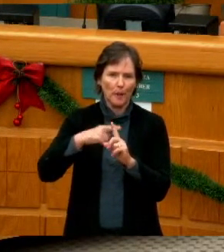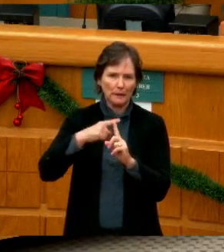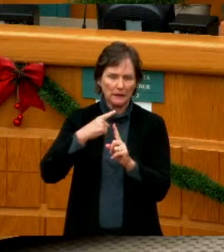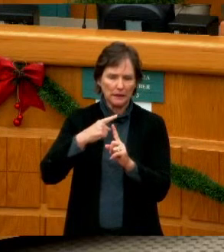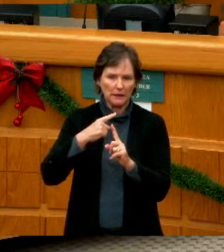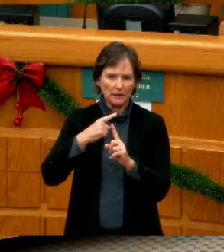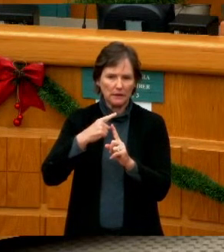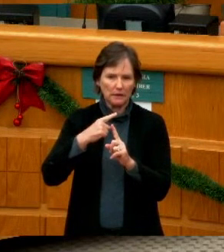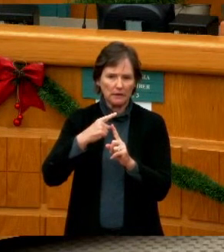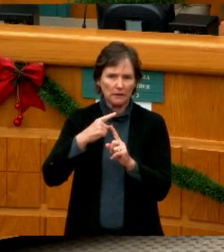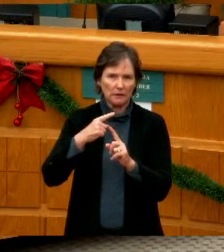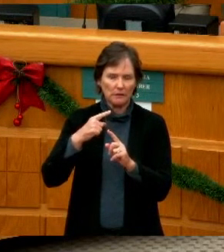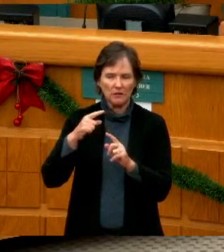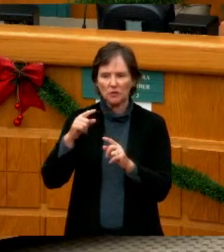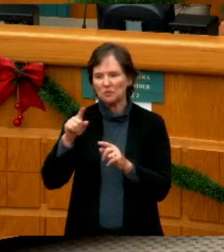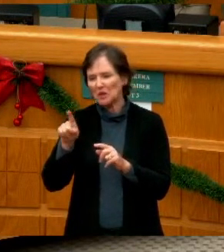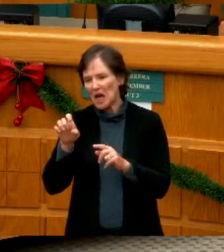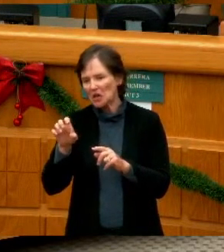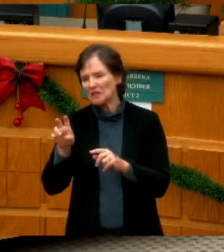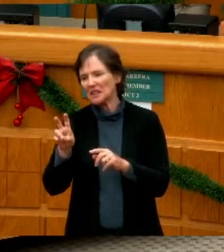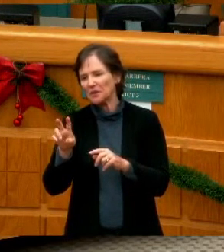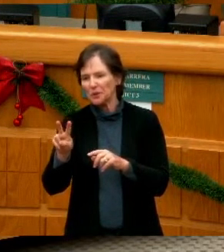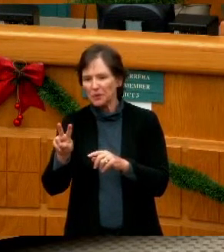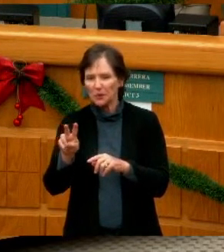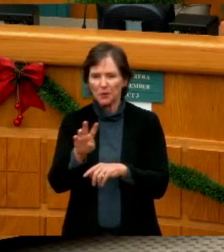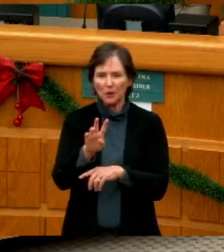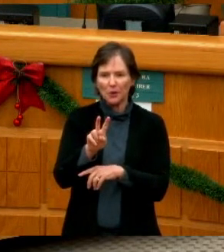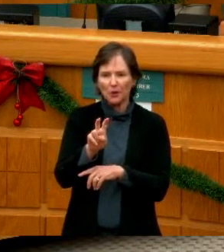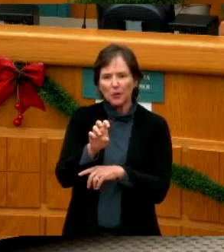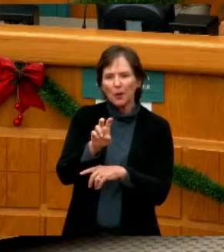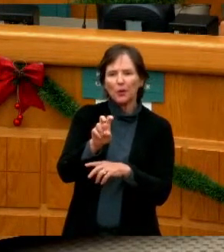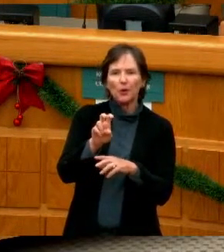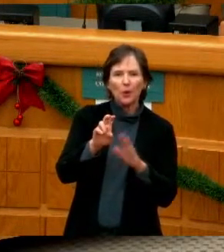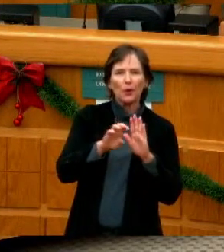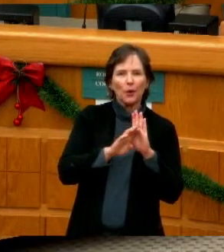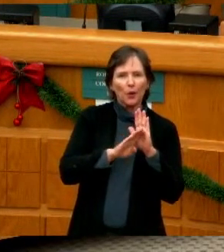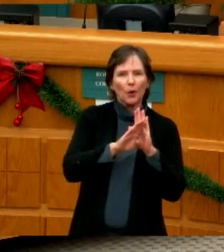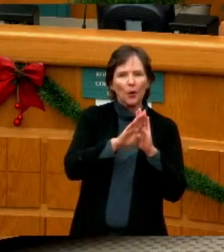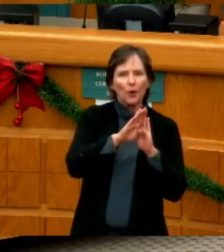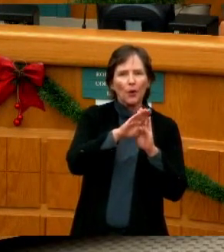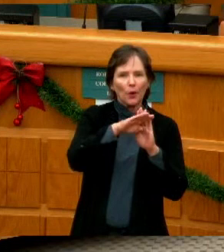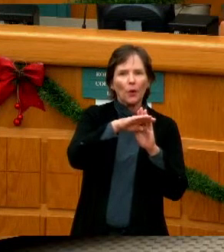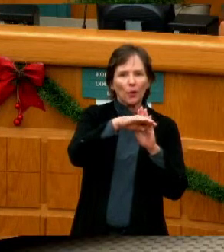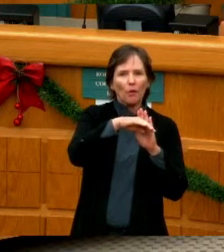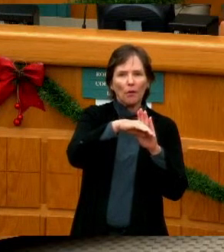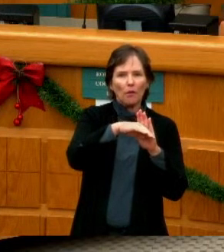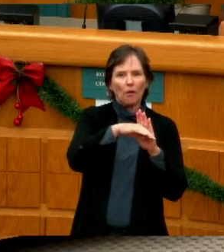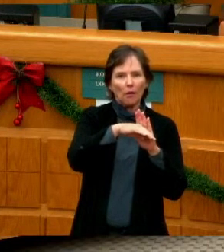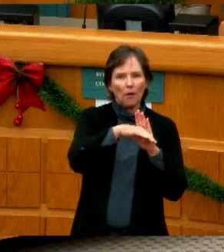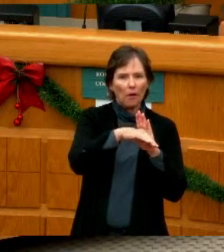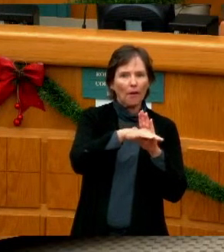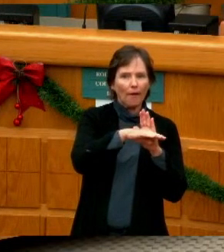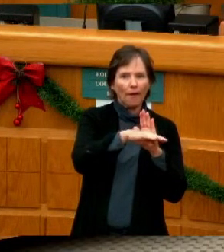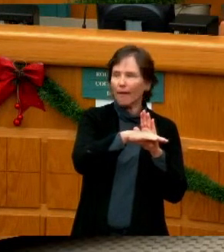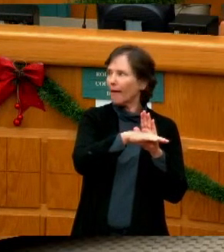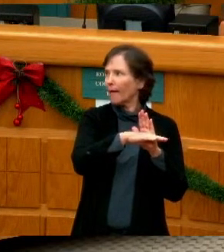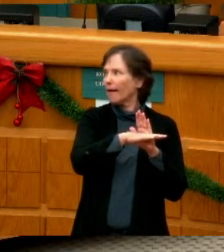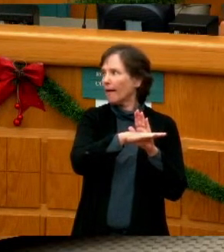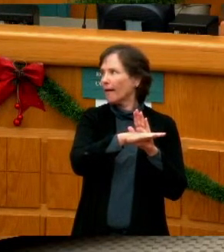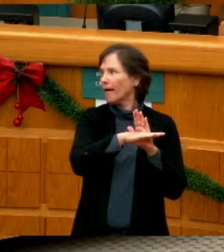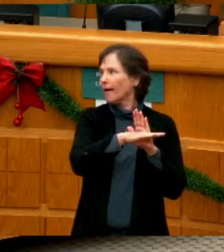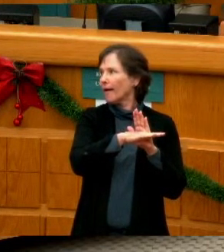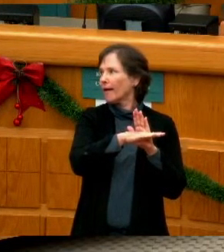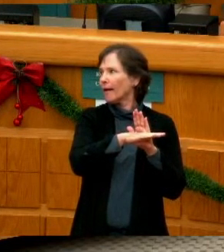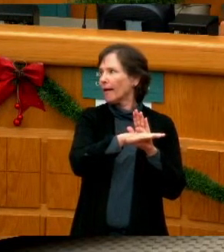side on November the 18th, 172 cases, 200, 200, 180, 130, 120,